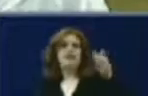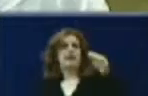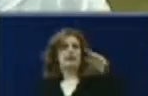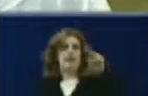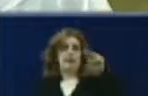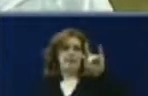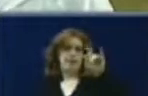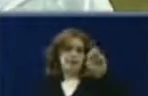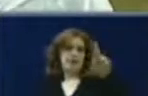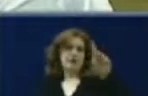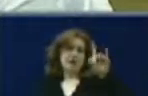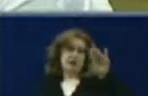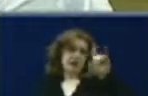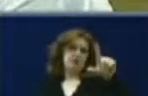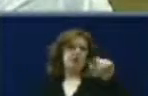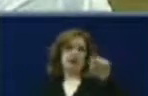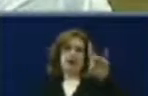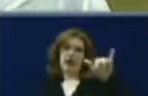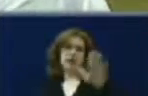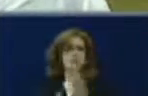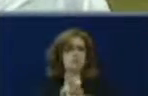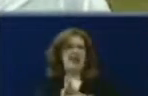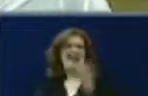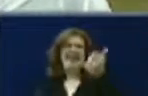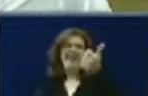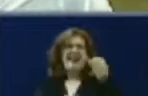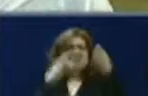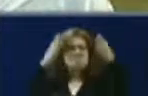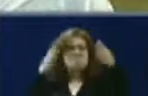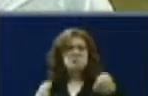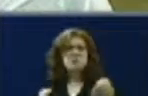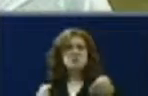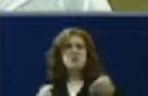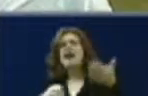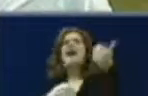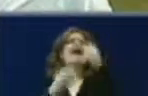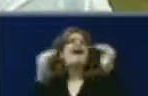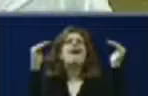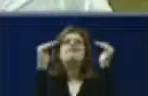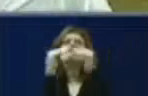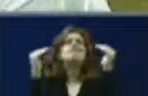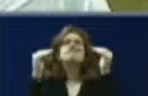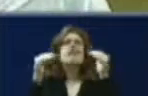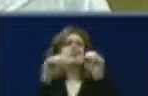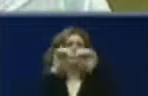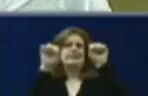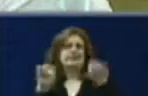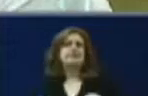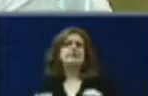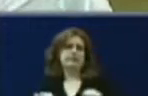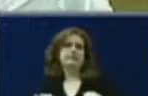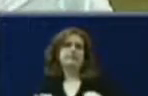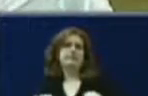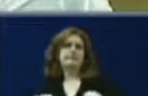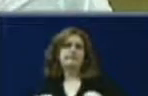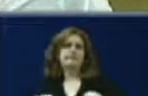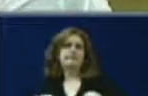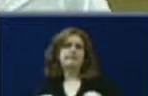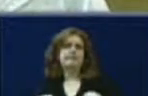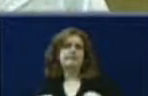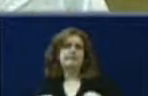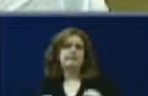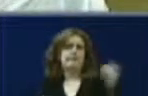Academy. Any person at any level in the system is